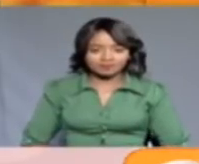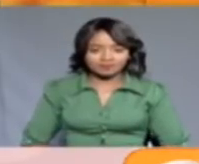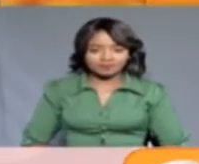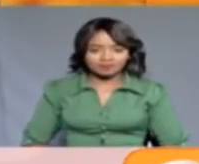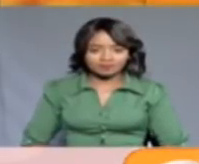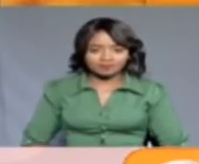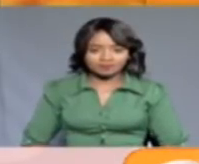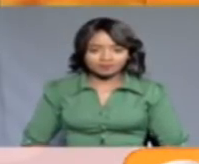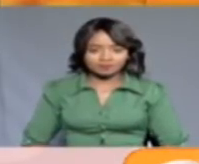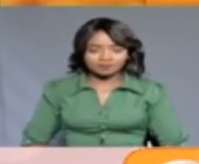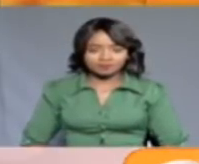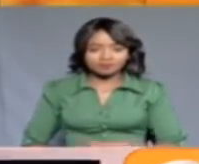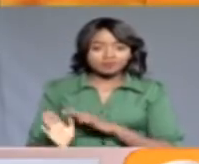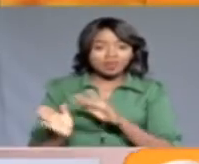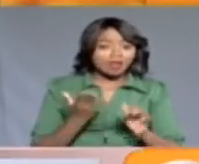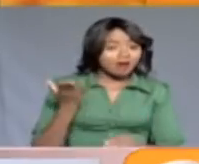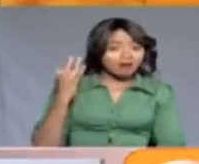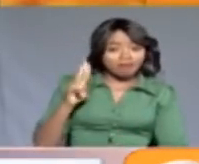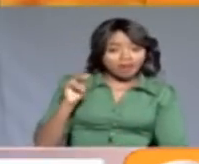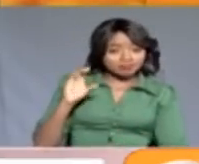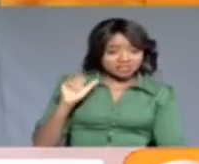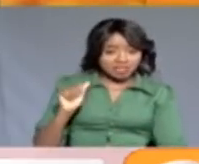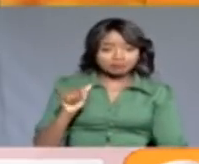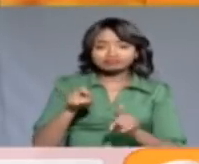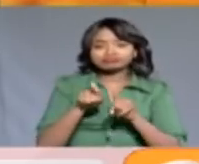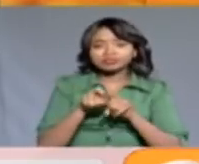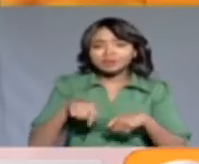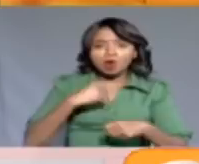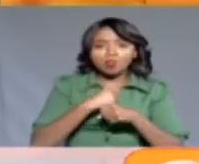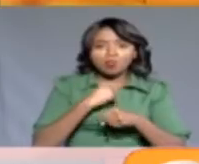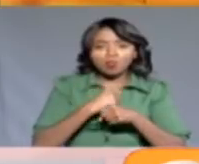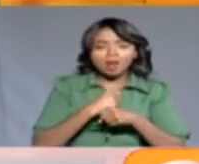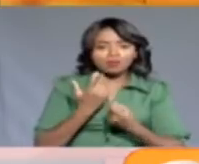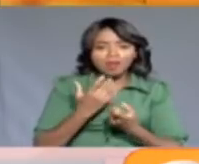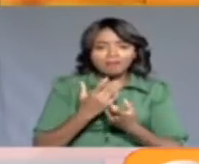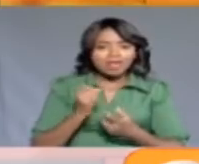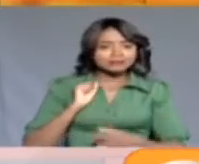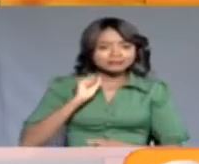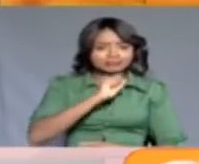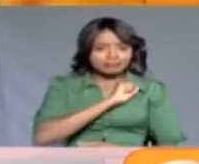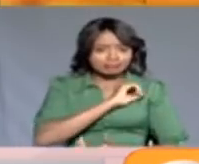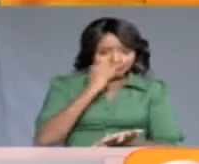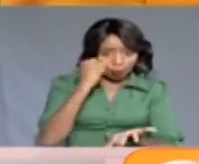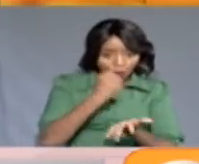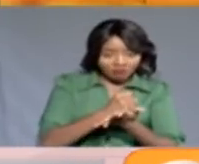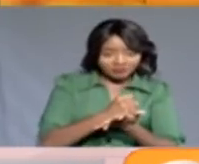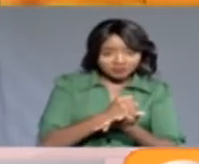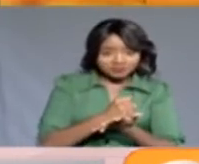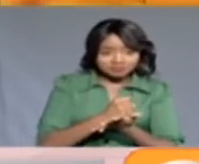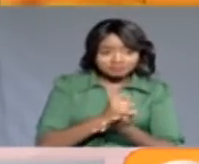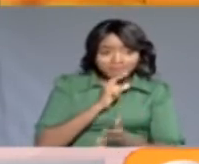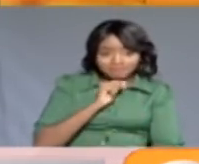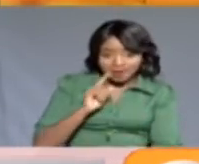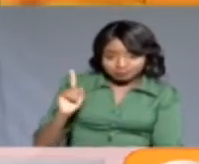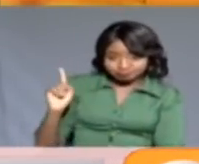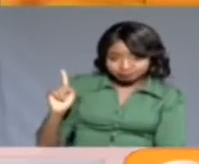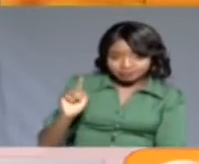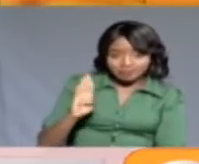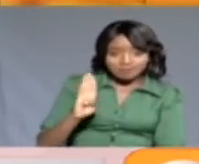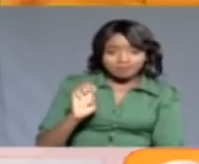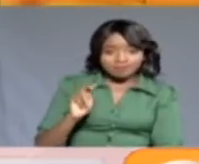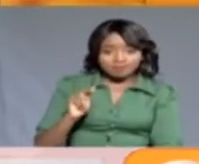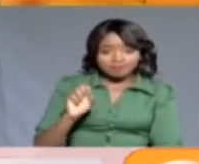And former Kapyego MCA and an employee of the office of Senator Kipchumba Murkomen, Benson Kiptire, who